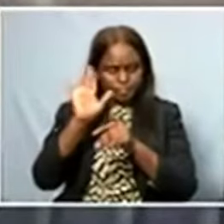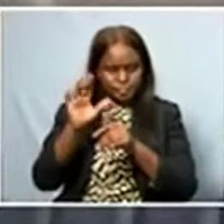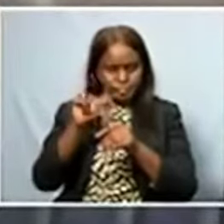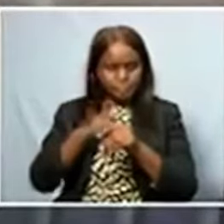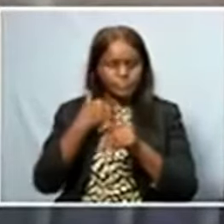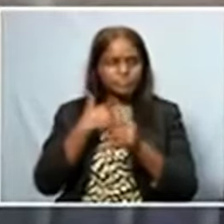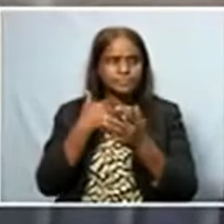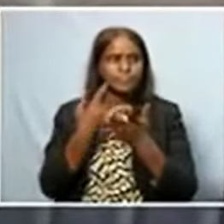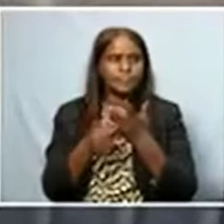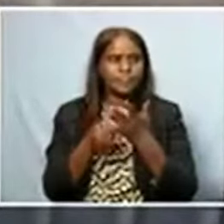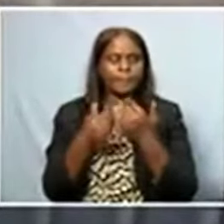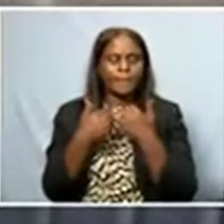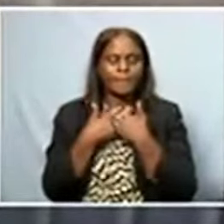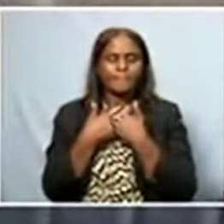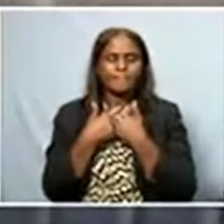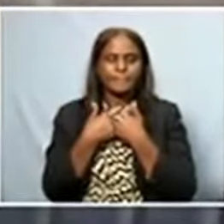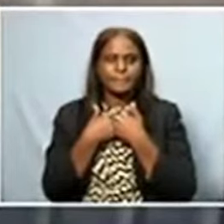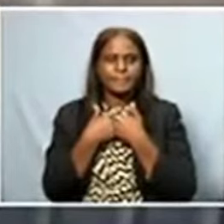have